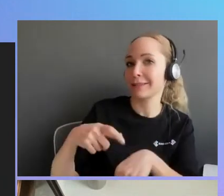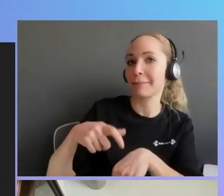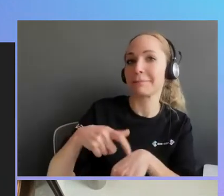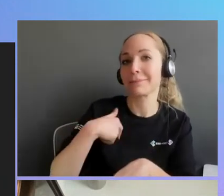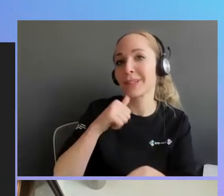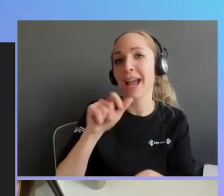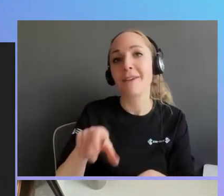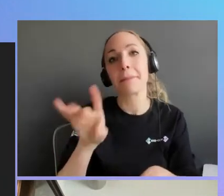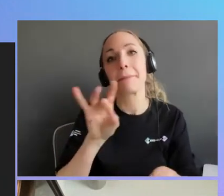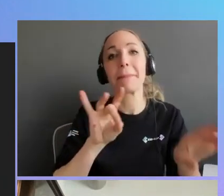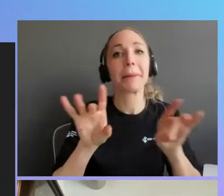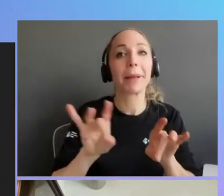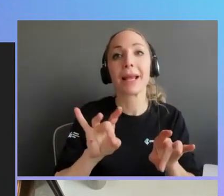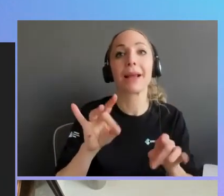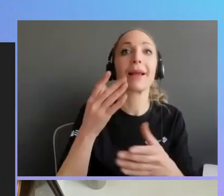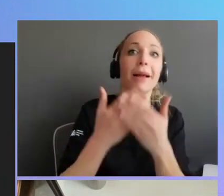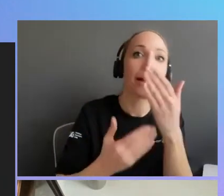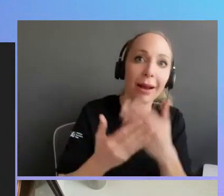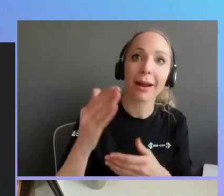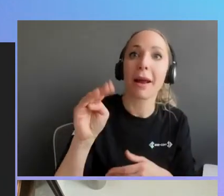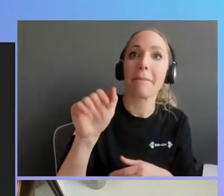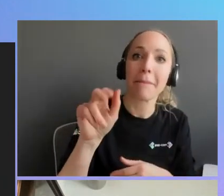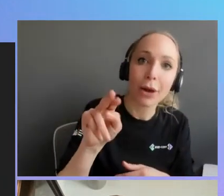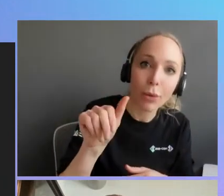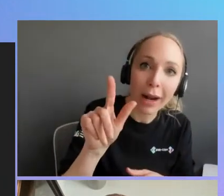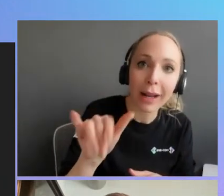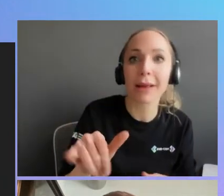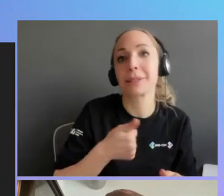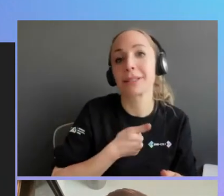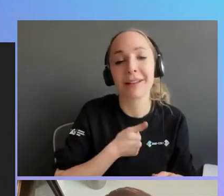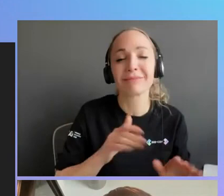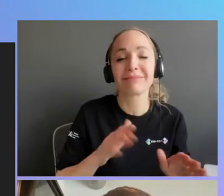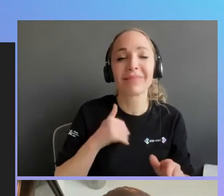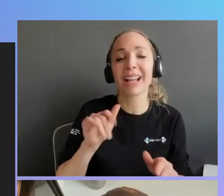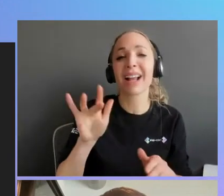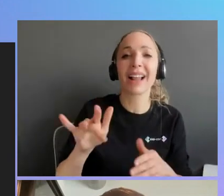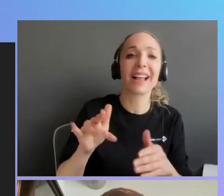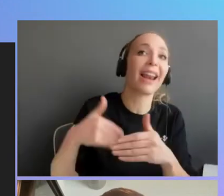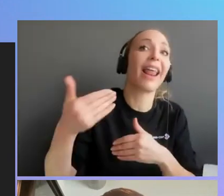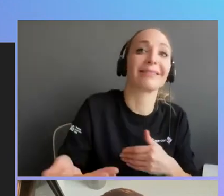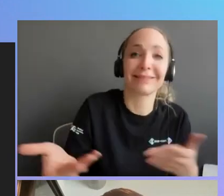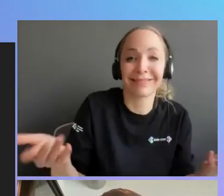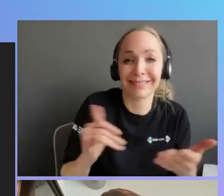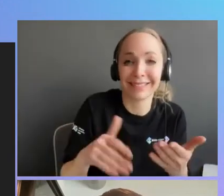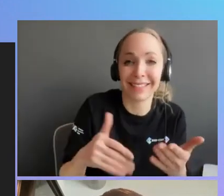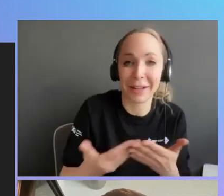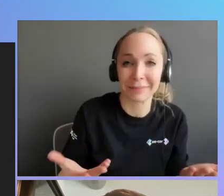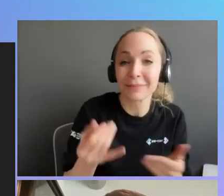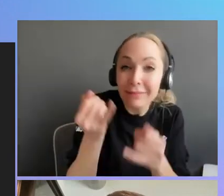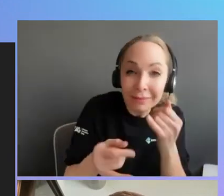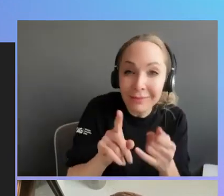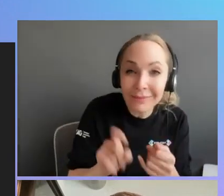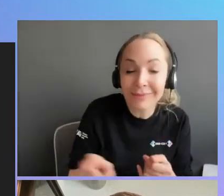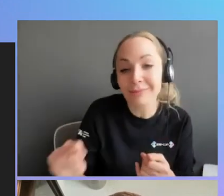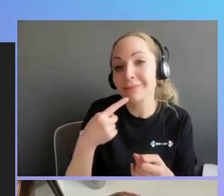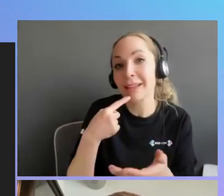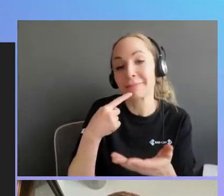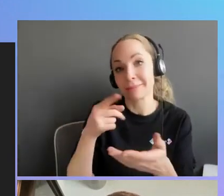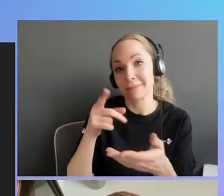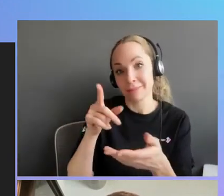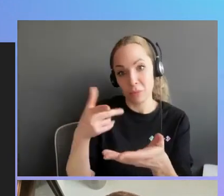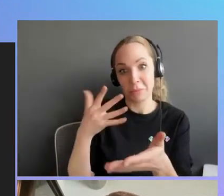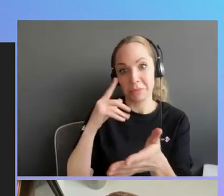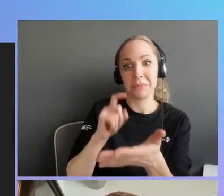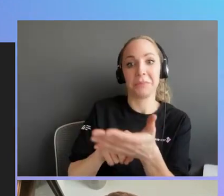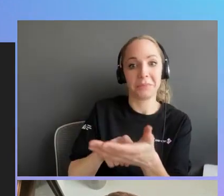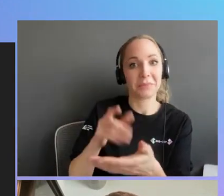I can just hit next. The final piece where AI is going to help us is on this final question, which is, we've detected some elements in the tab order which lack